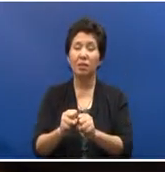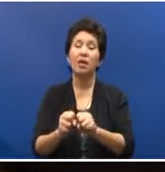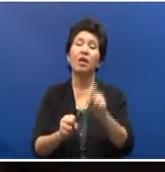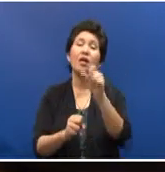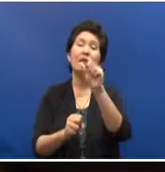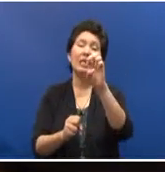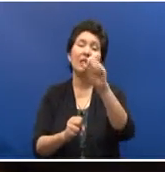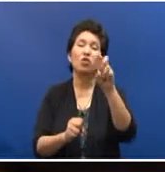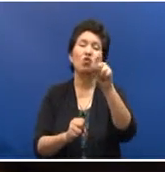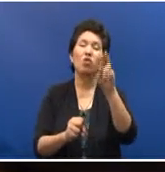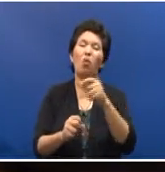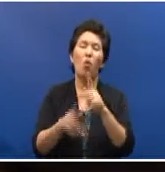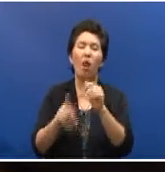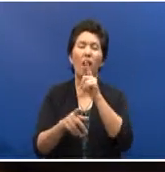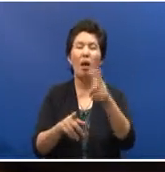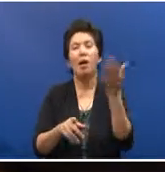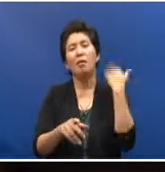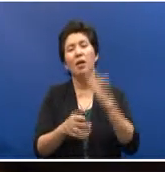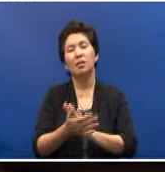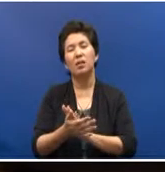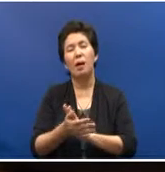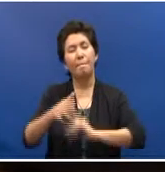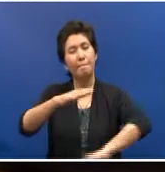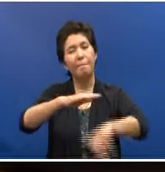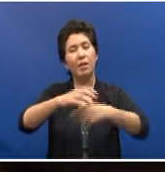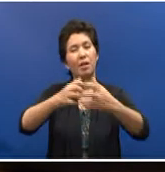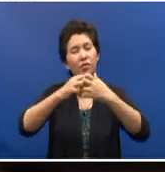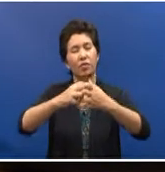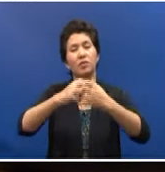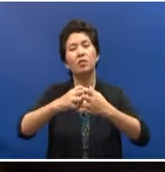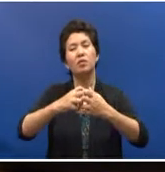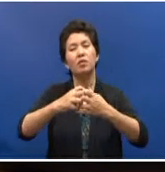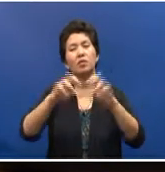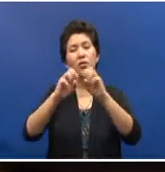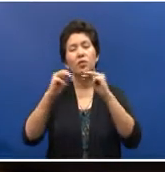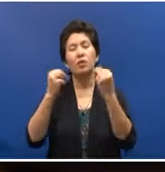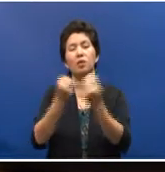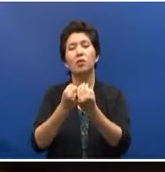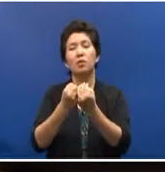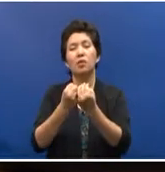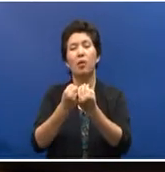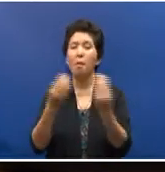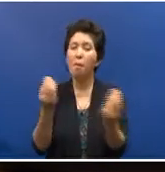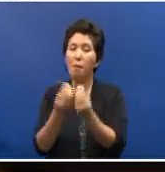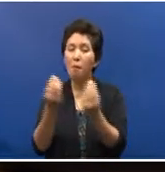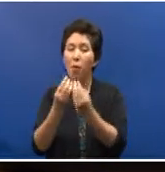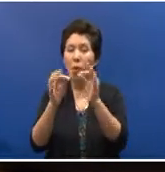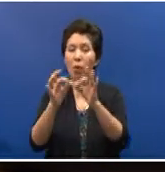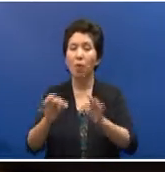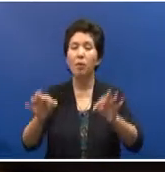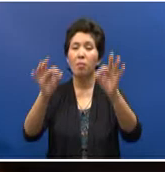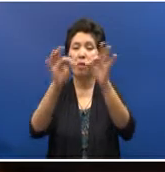cultures. Although small-scale pre-industrial societies seem to place more importance